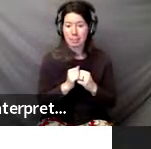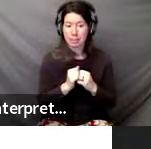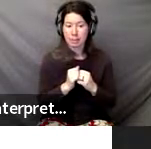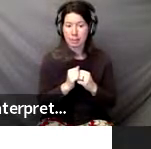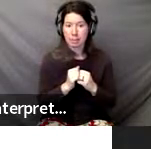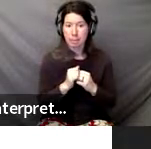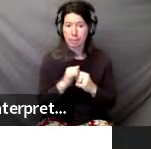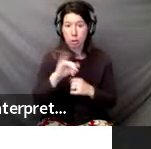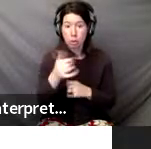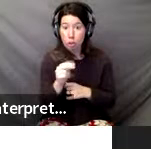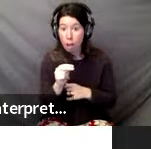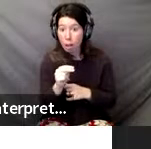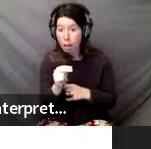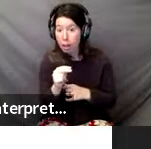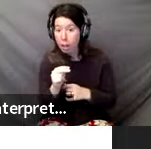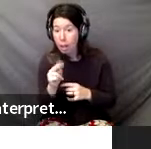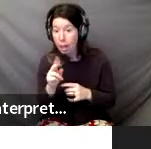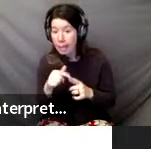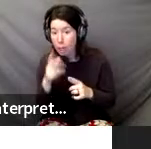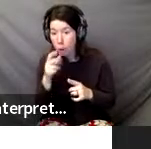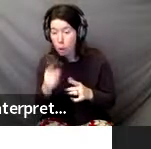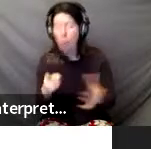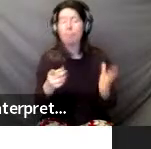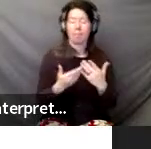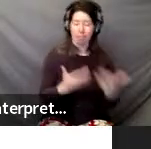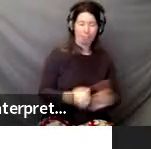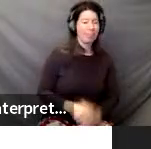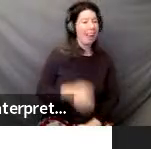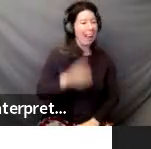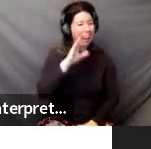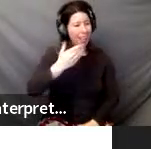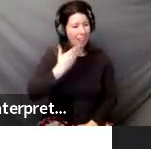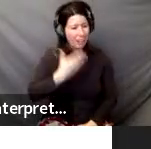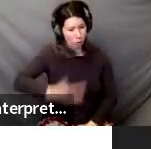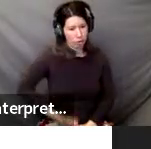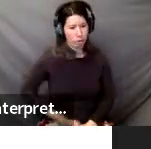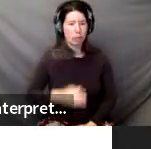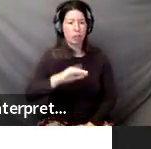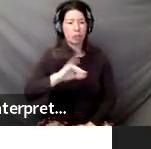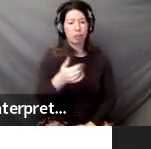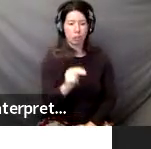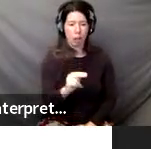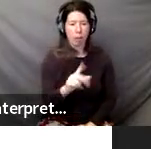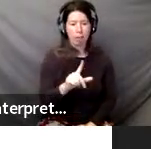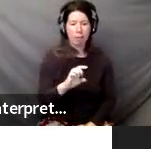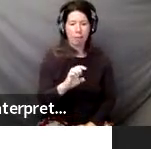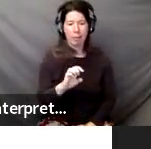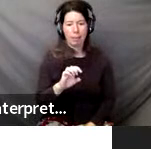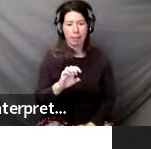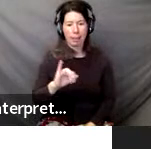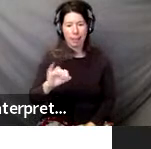John, I can't hear you. There you go. Hi, thank you. John Lee, Clark County.